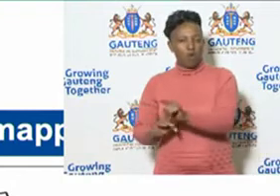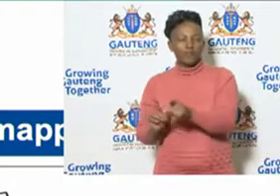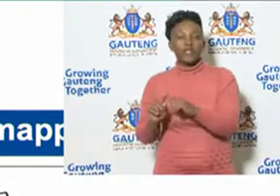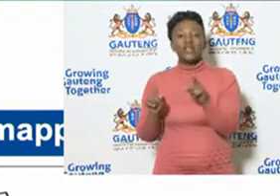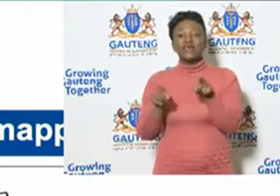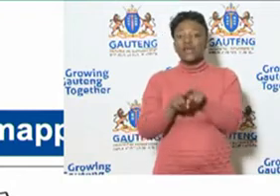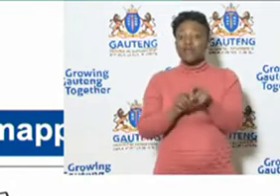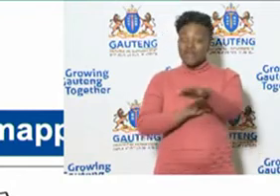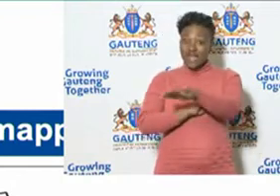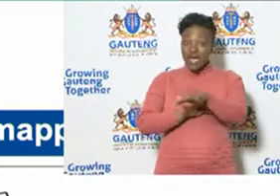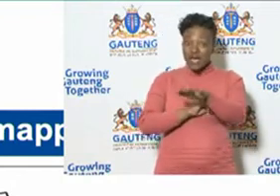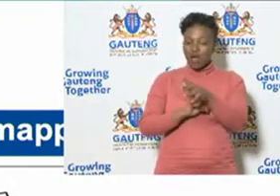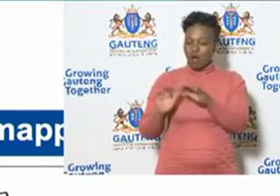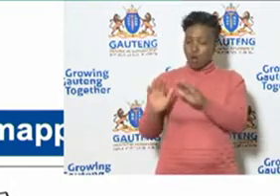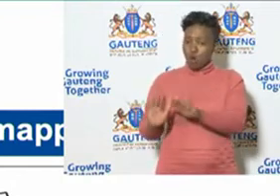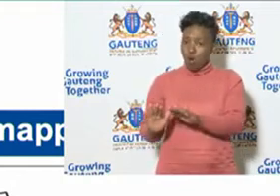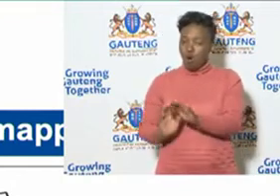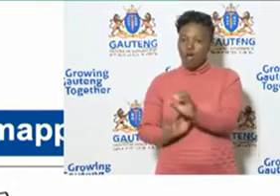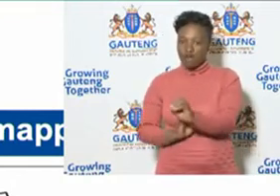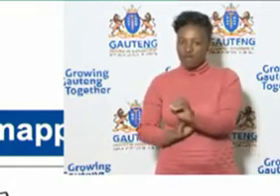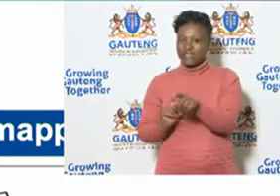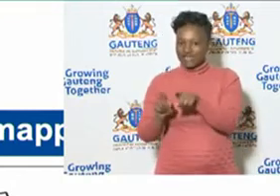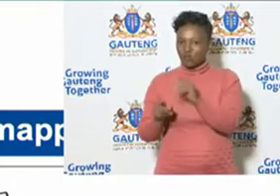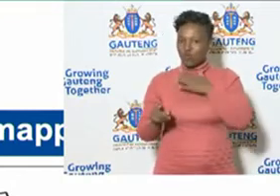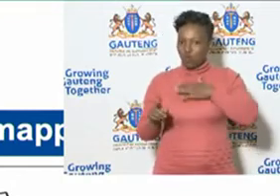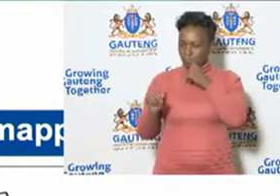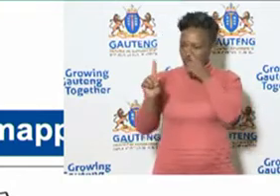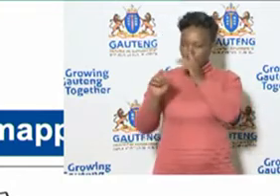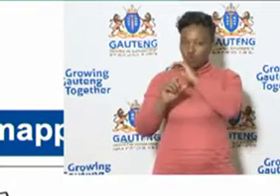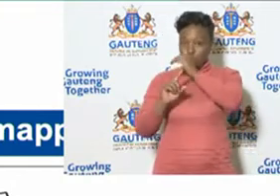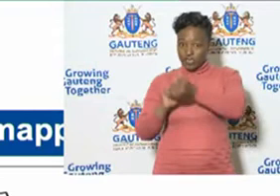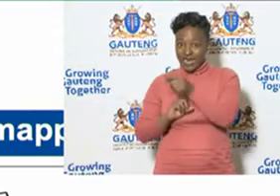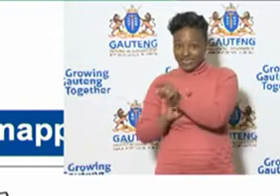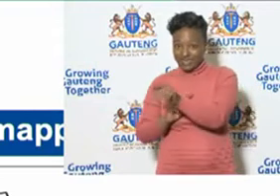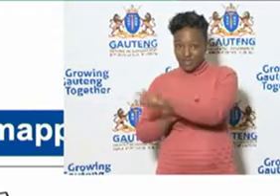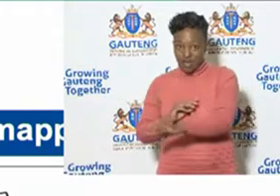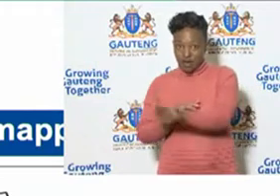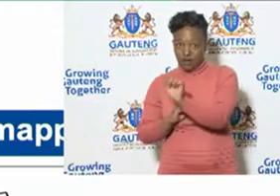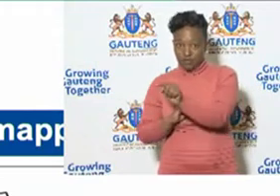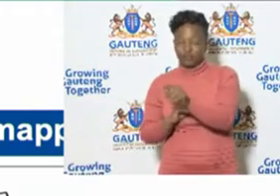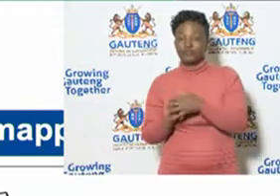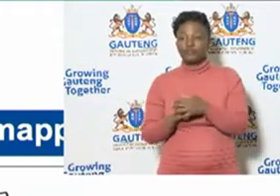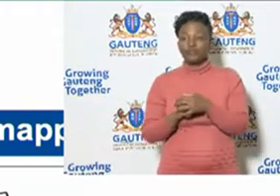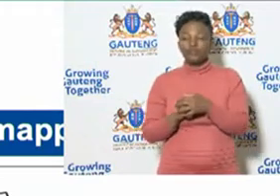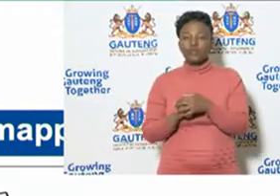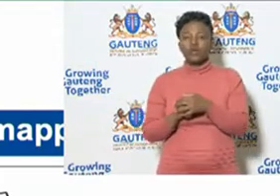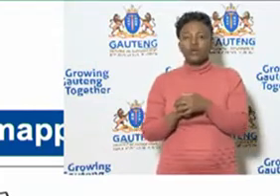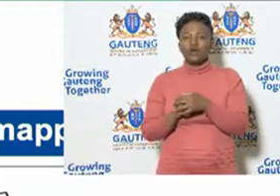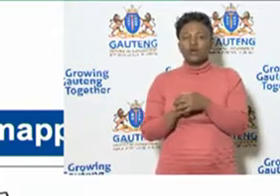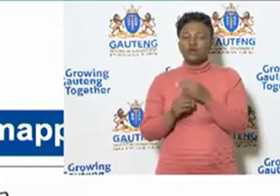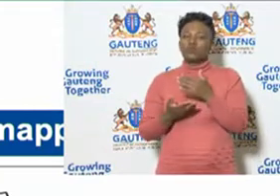the infection rate has been low, we protect those areas by these